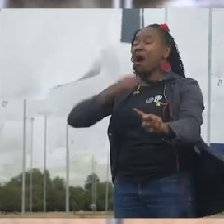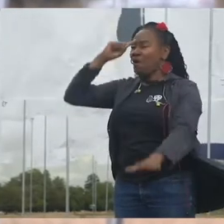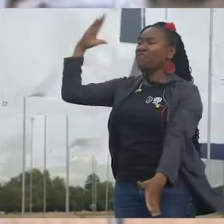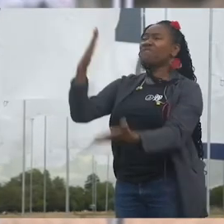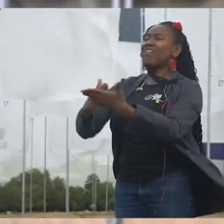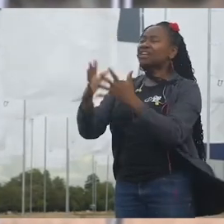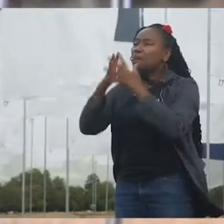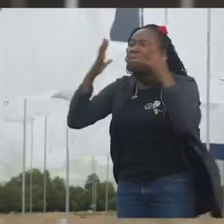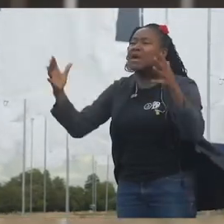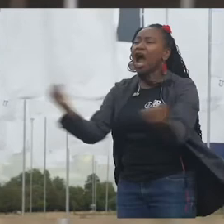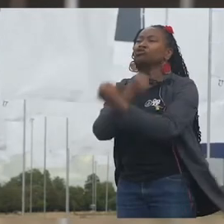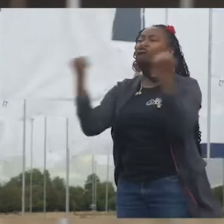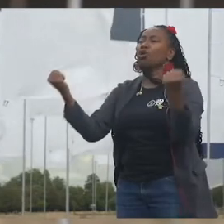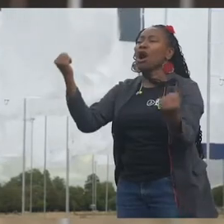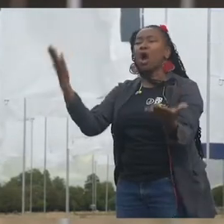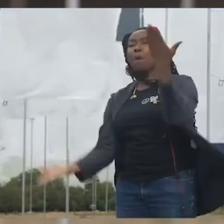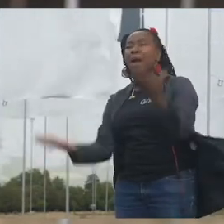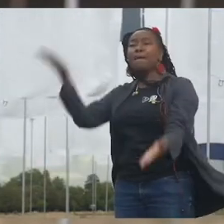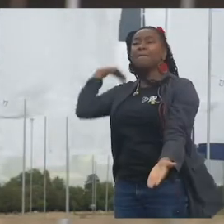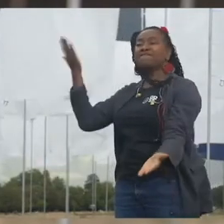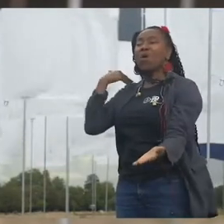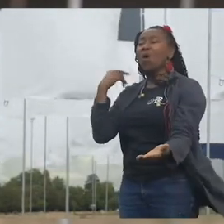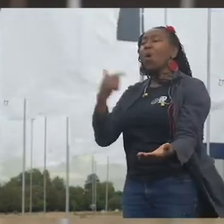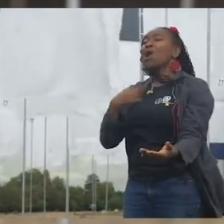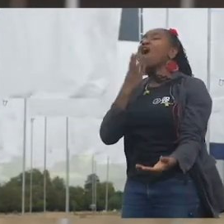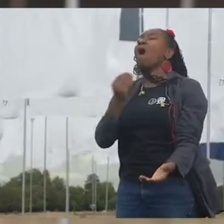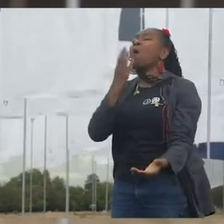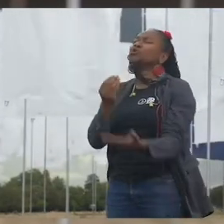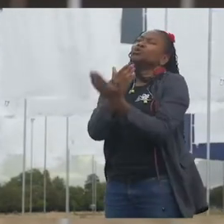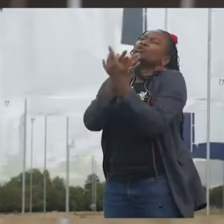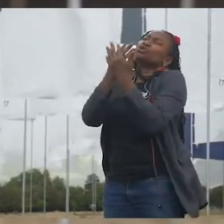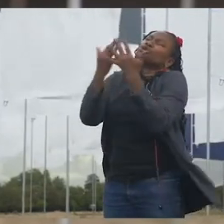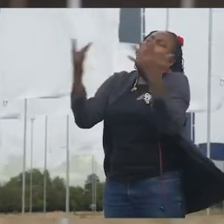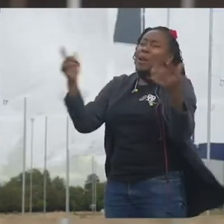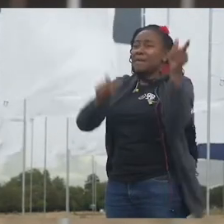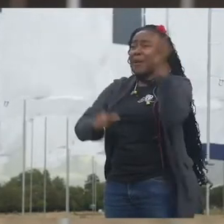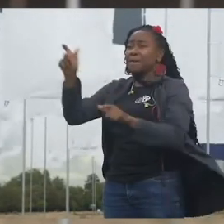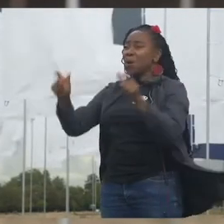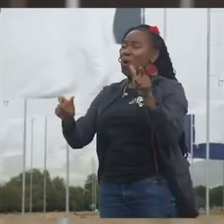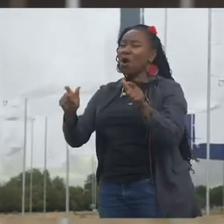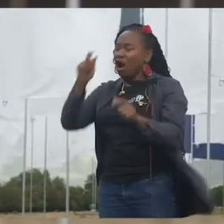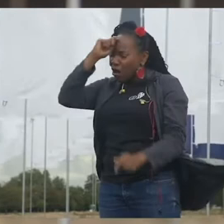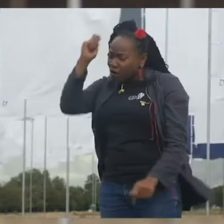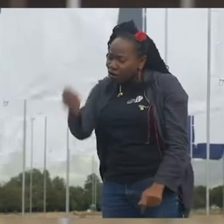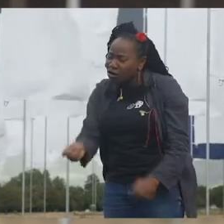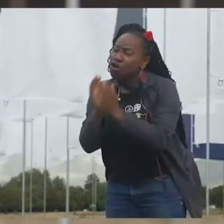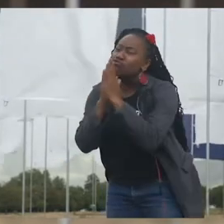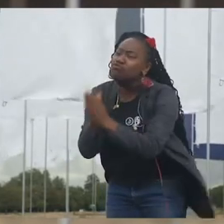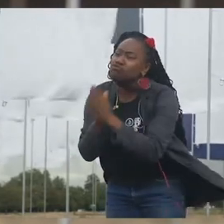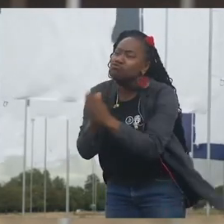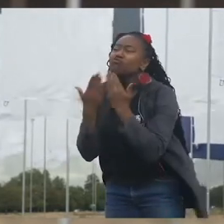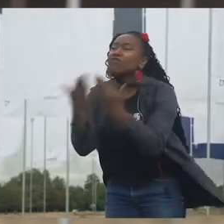stronger than before. We owe so many people an immeasurable debt of gratitude for what they have done for us.